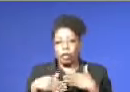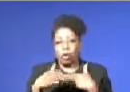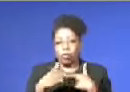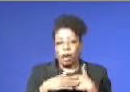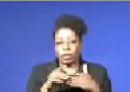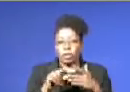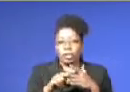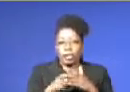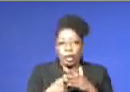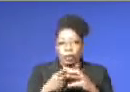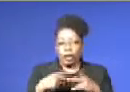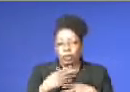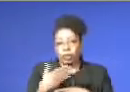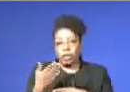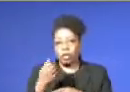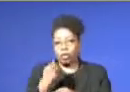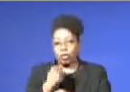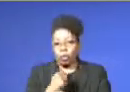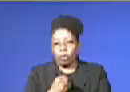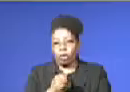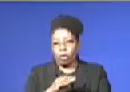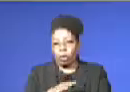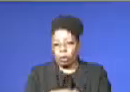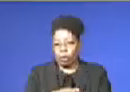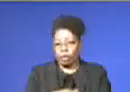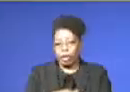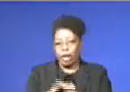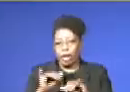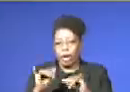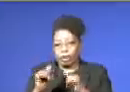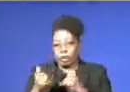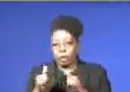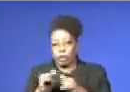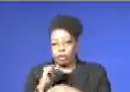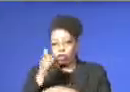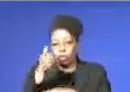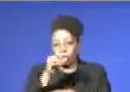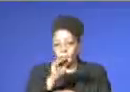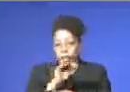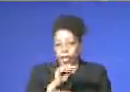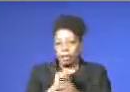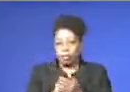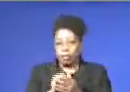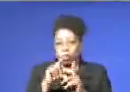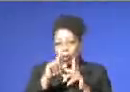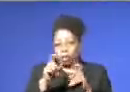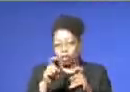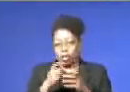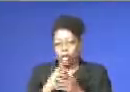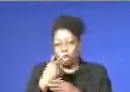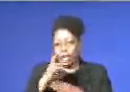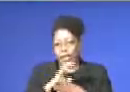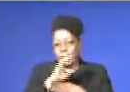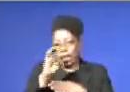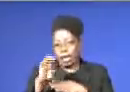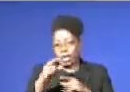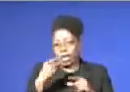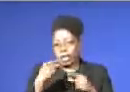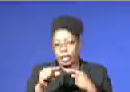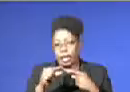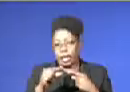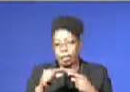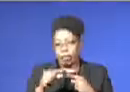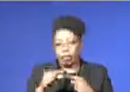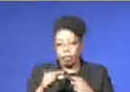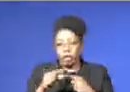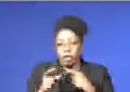drawing board. We still got some things to work on, tighten up on, and be ready to play tomorrow night. It seems like towards the end of the game, some tempers flared,